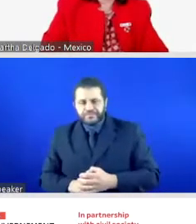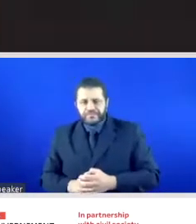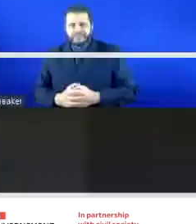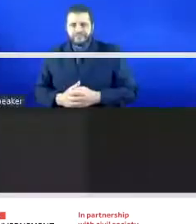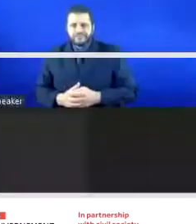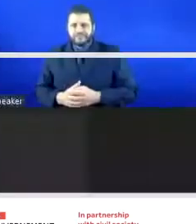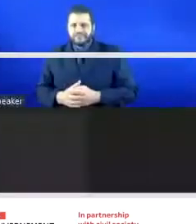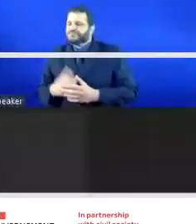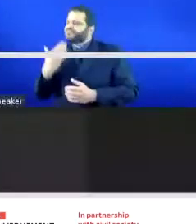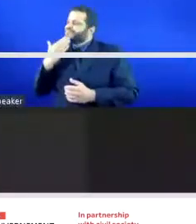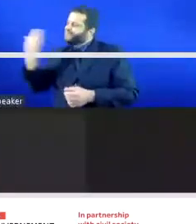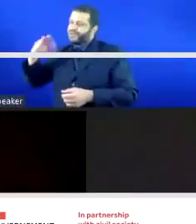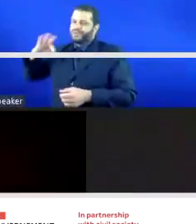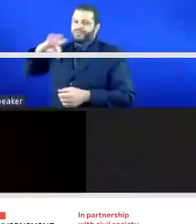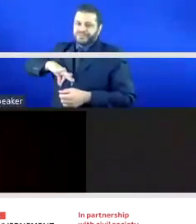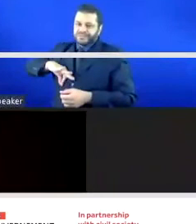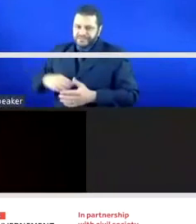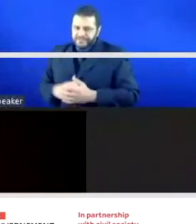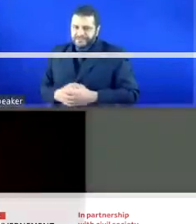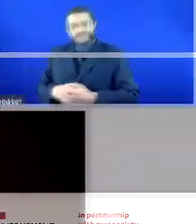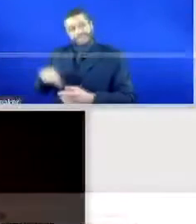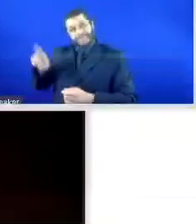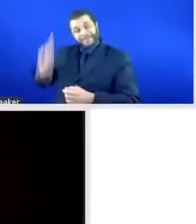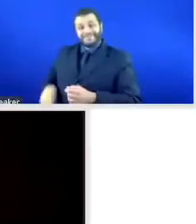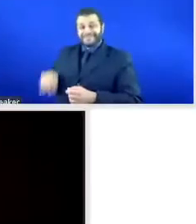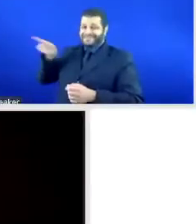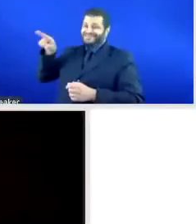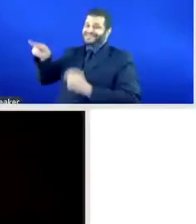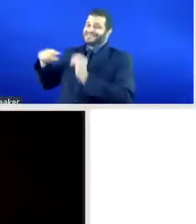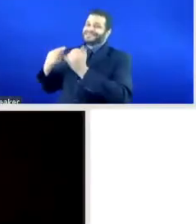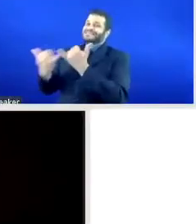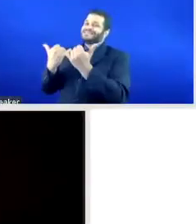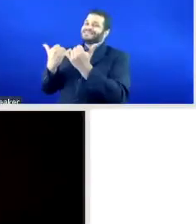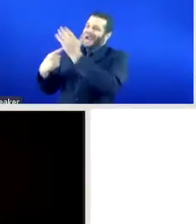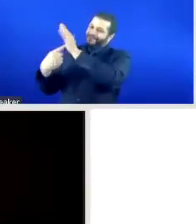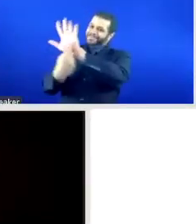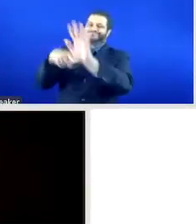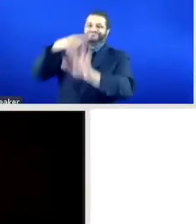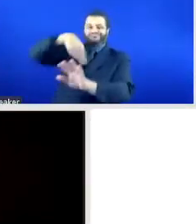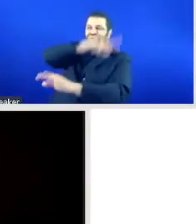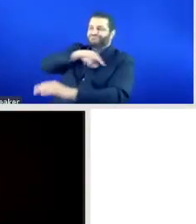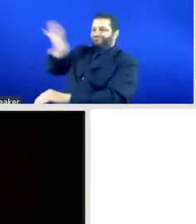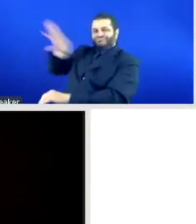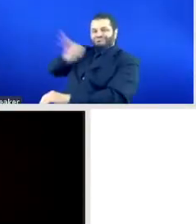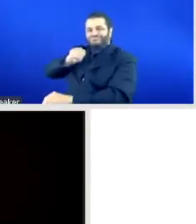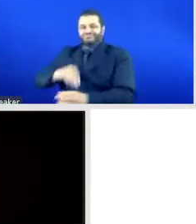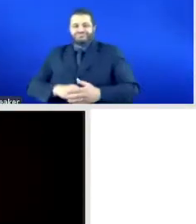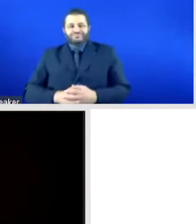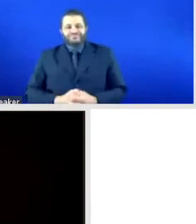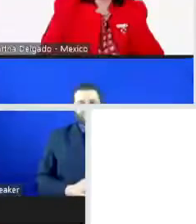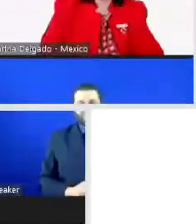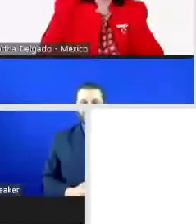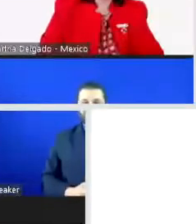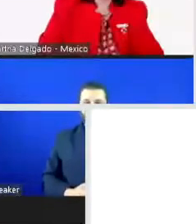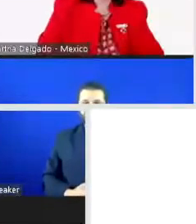put in place. We are moving to our next panelist, Ms. Jennifer